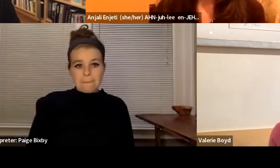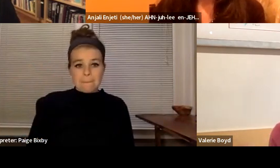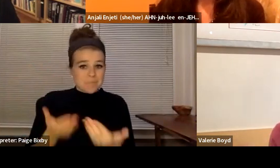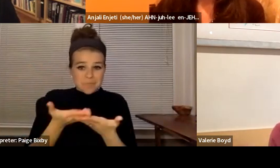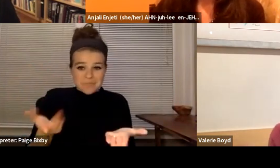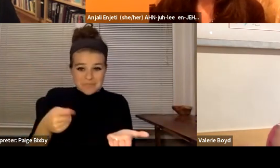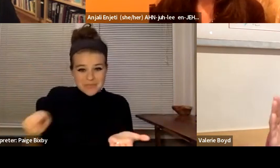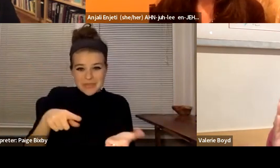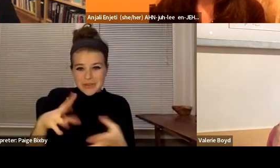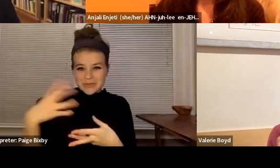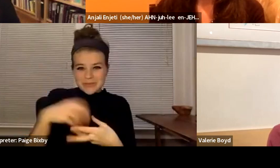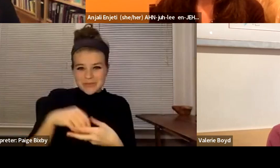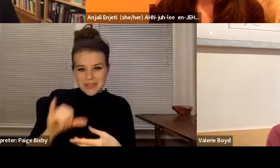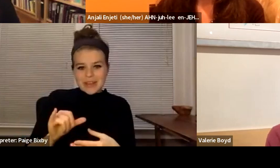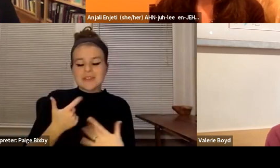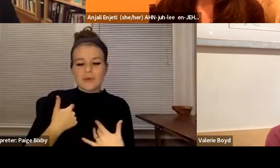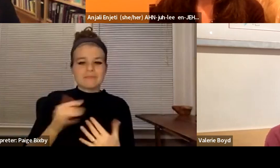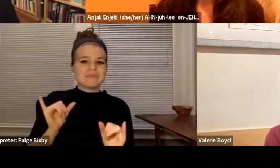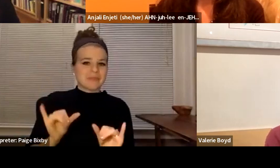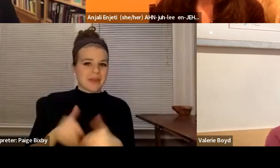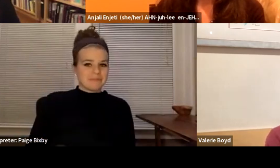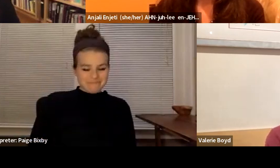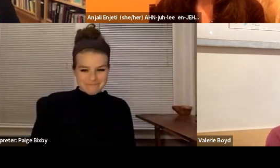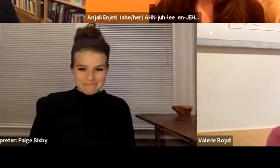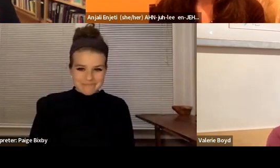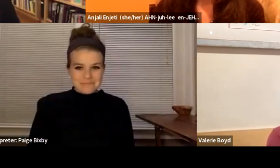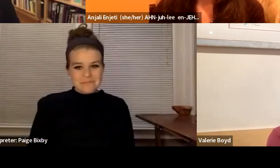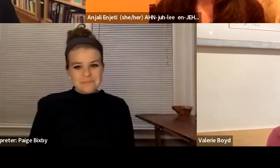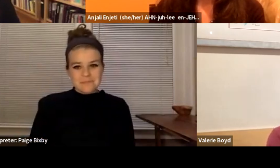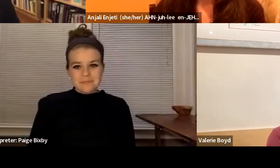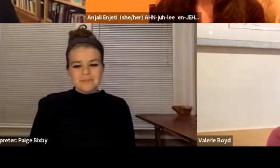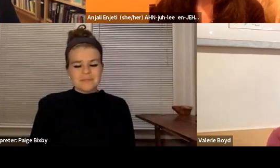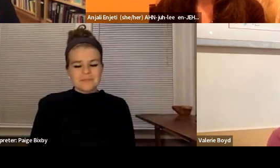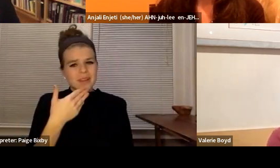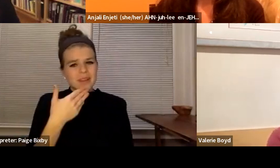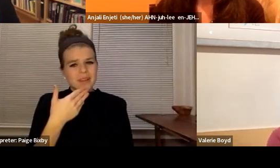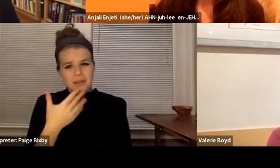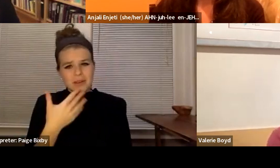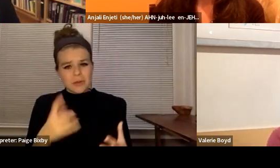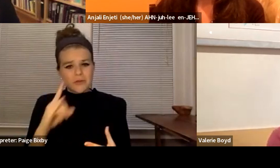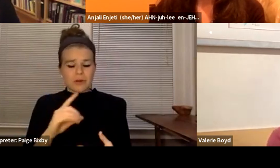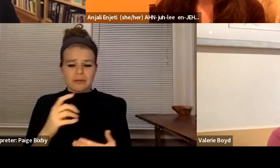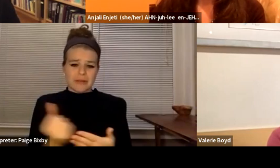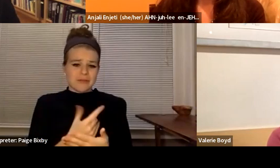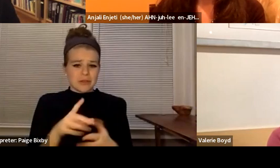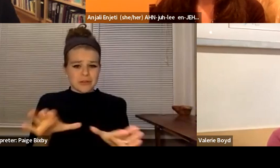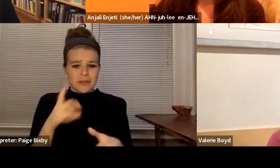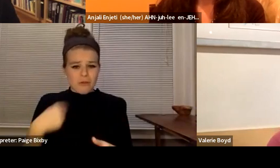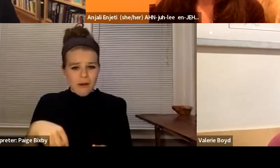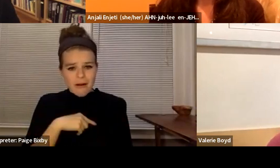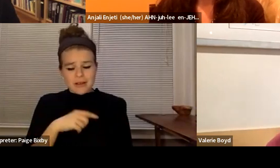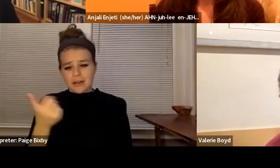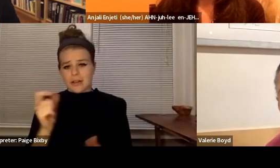are a part of that. So I'll just leave it at that. Oh, and thank you so much for all that you've done for us and so many other